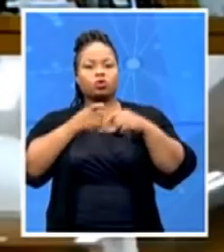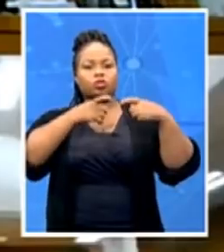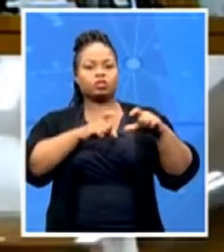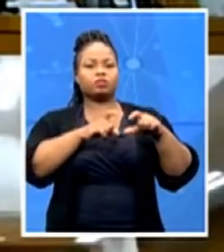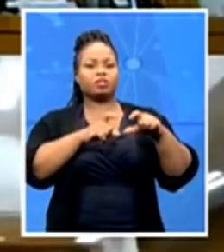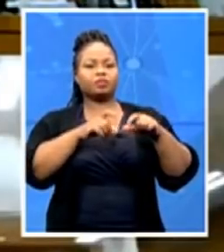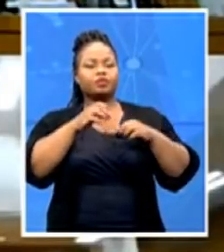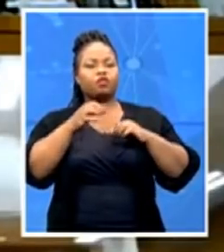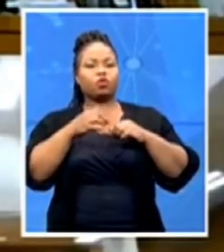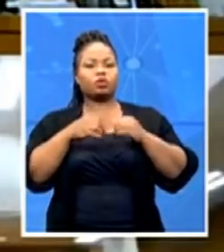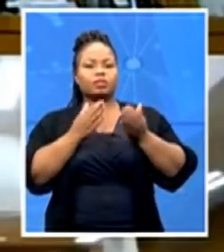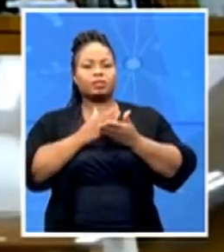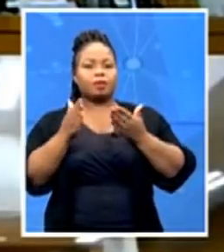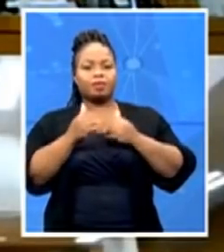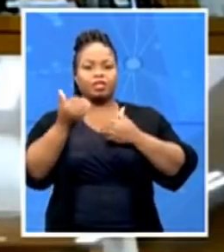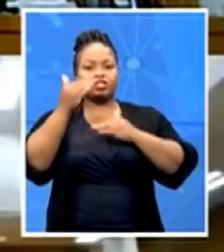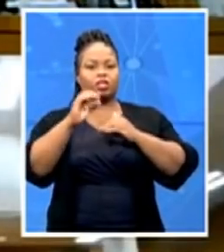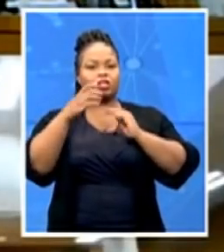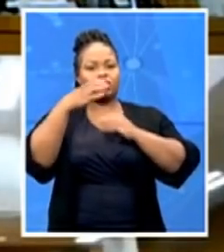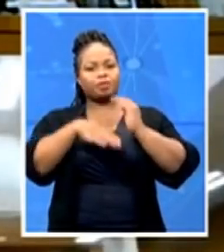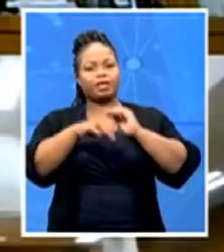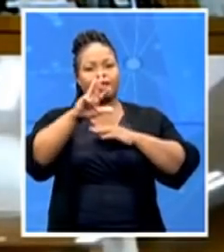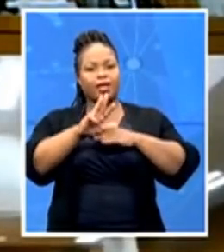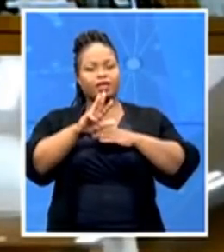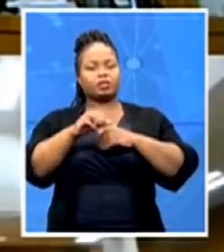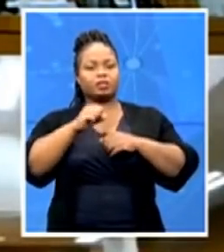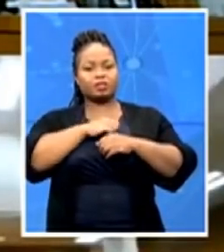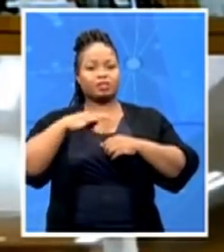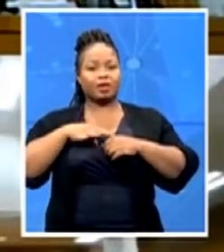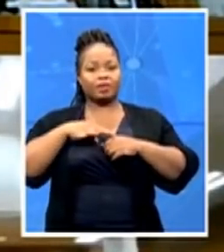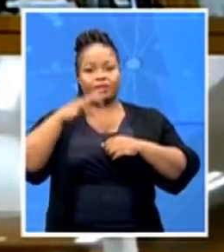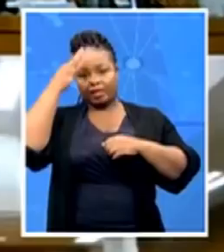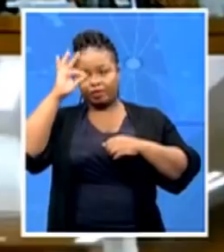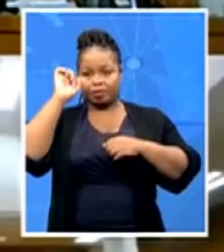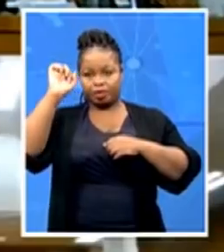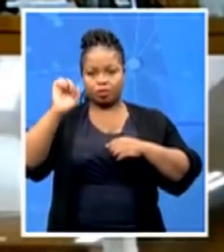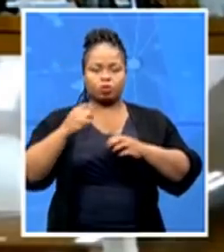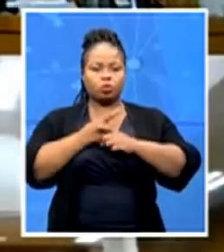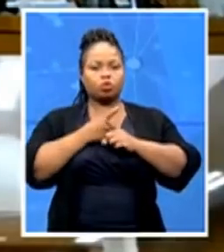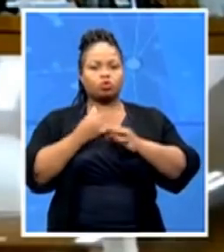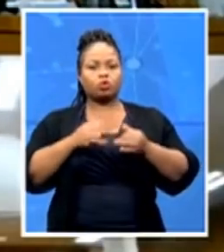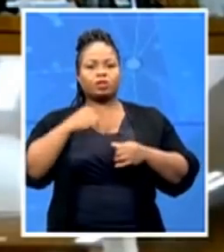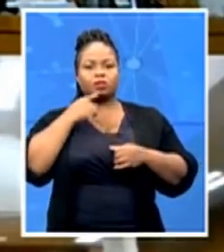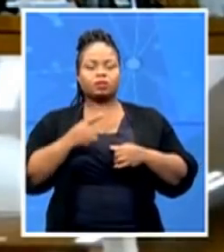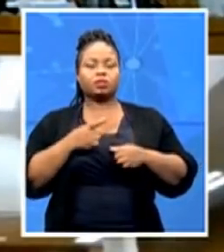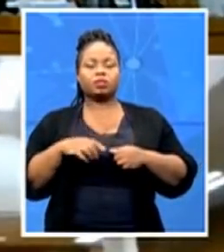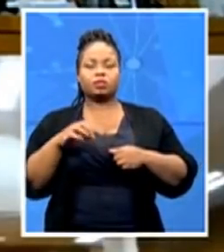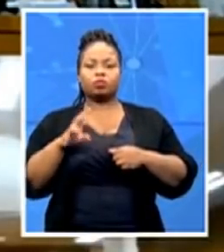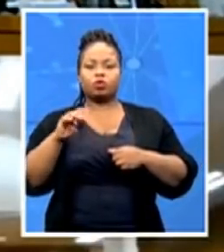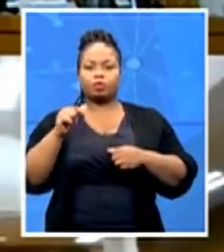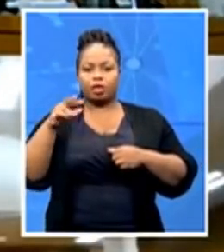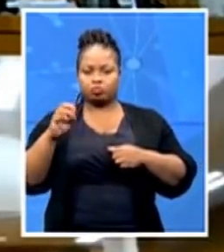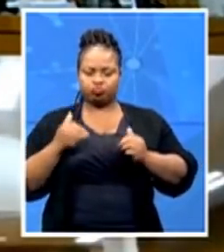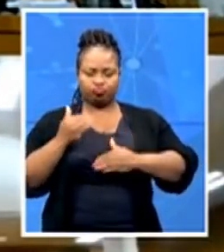that the participation of Advocate Mkhwebane in the process is necessary for it to be procedurally